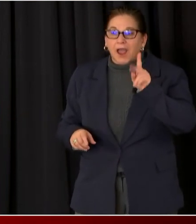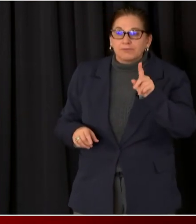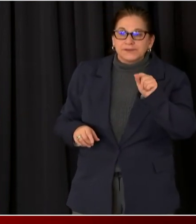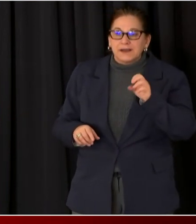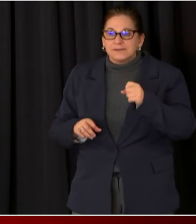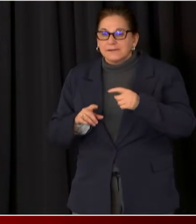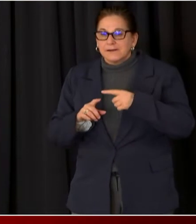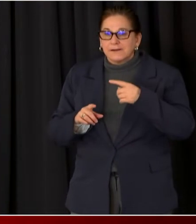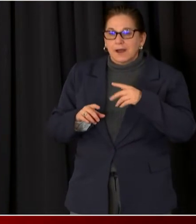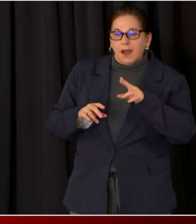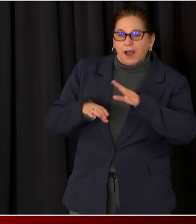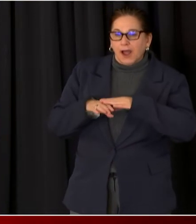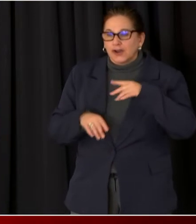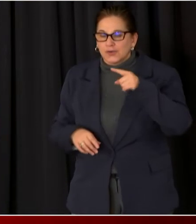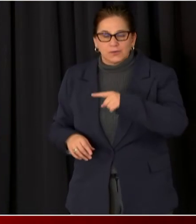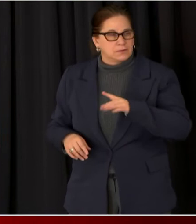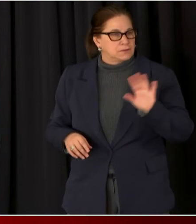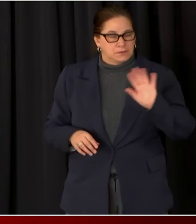to